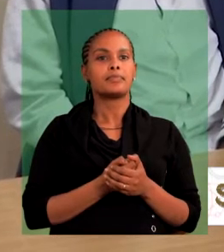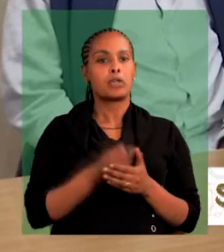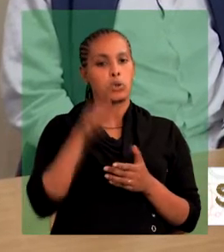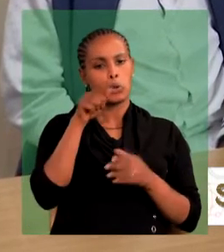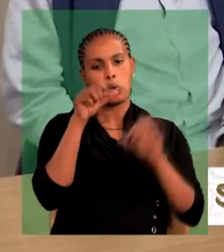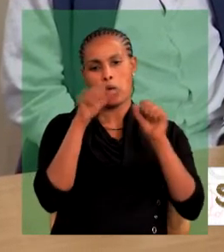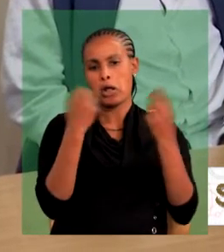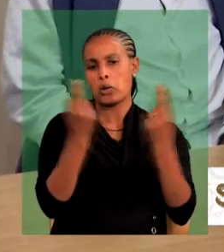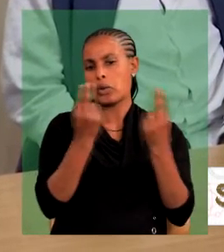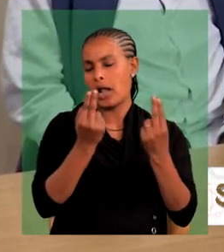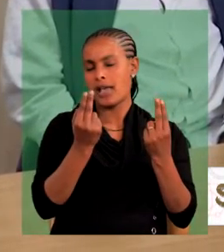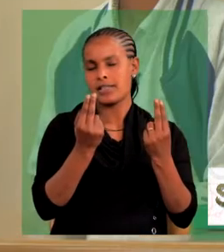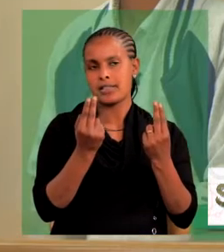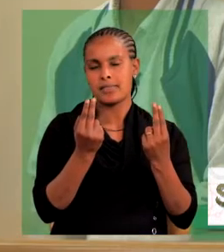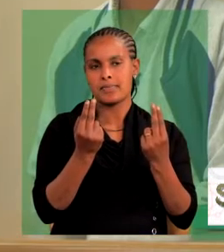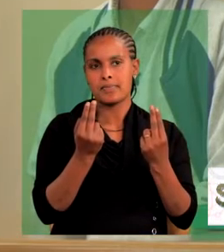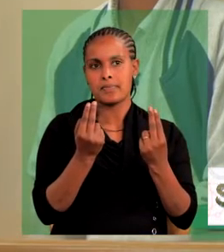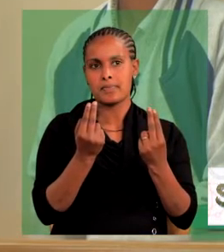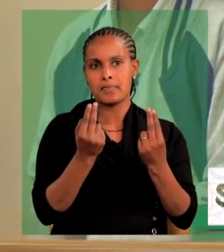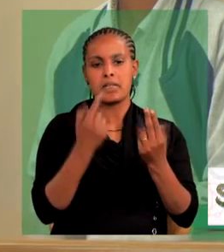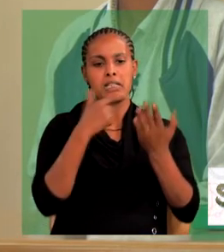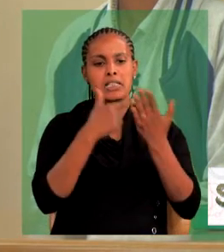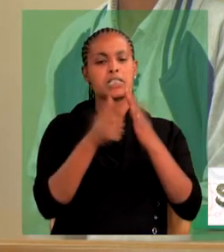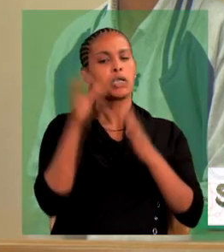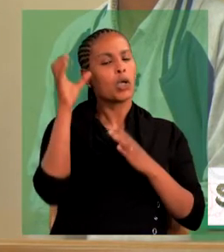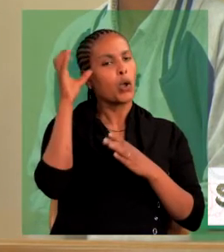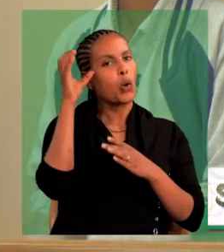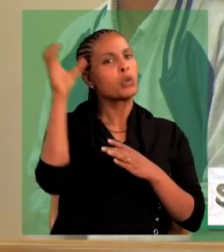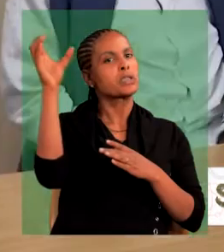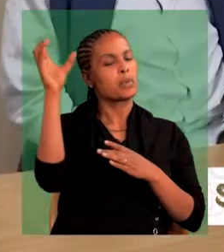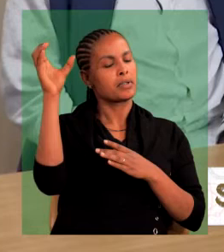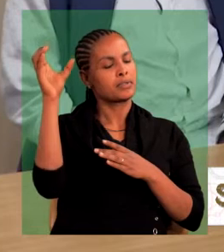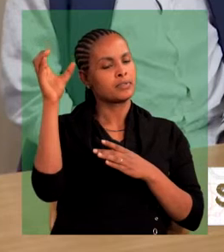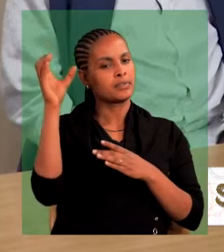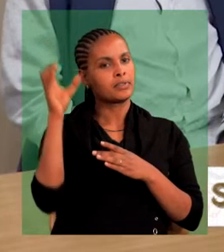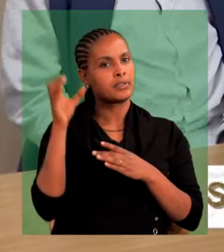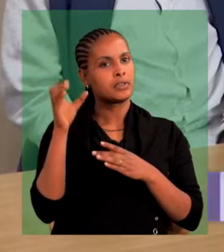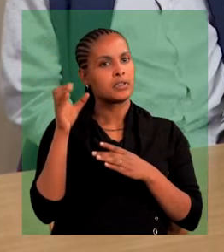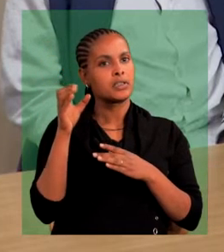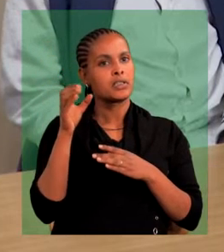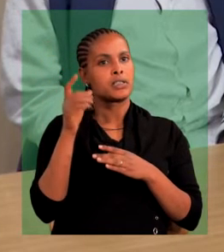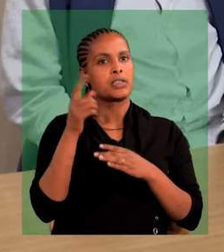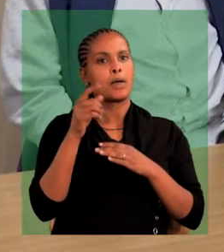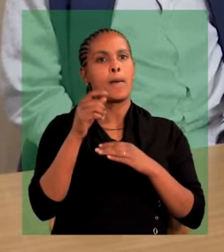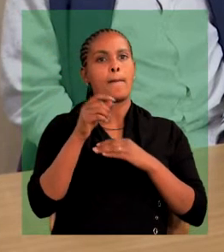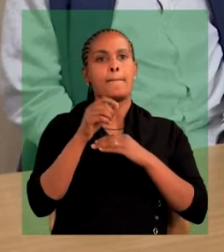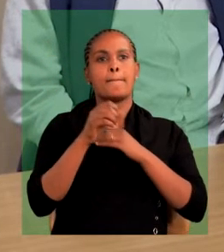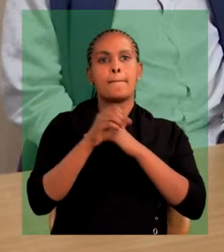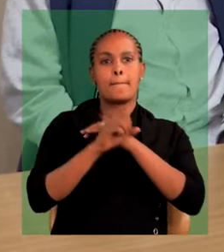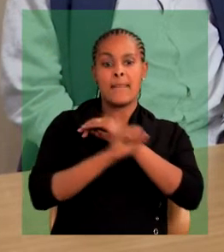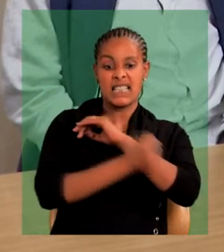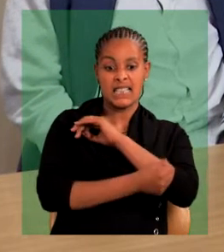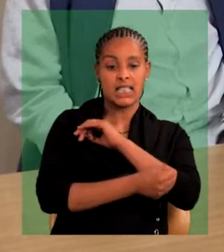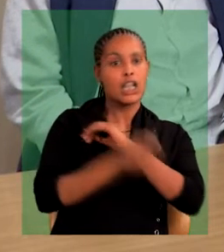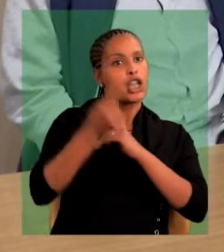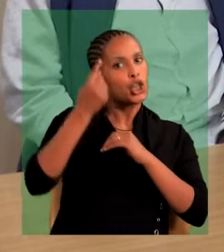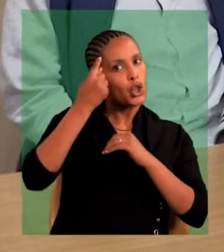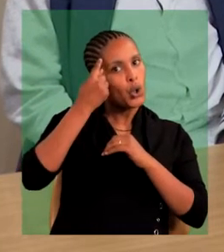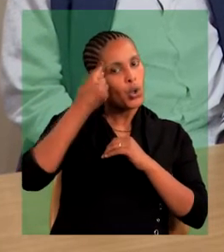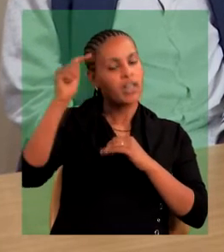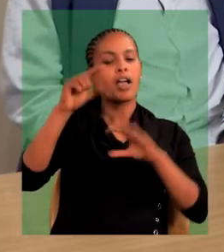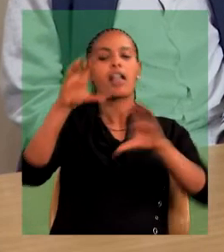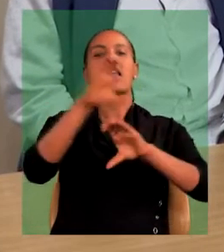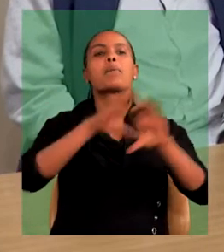You can utilize this concept, the basis for theoretical chemistry,